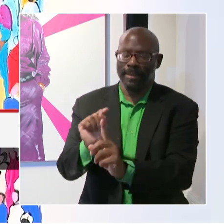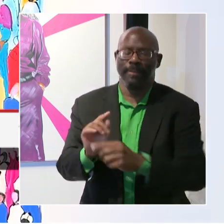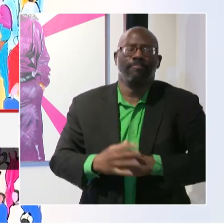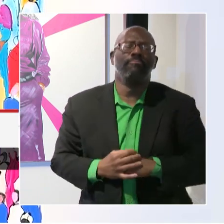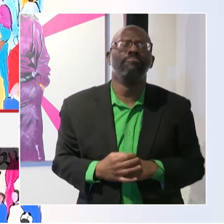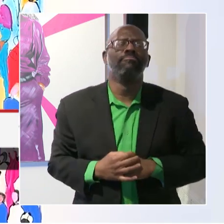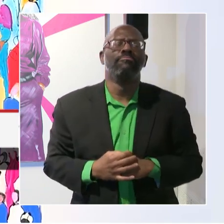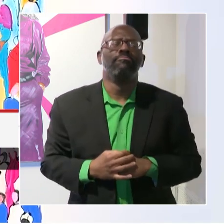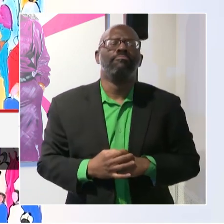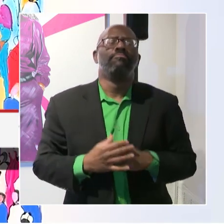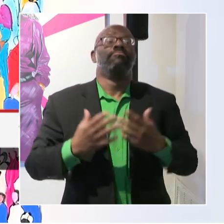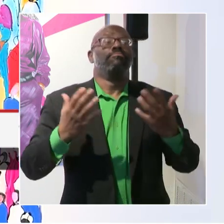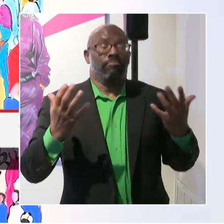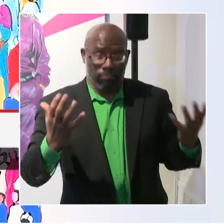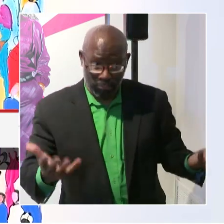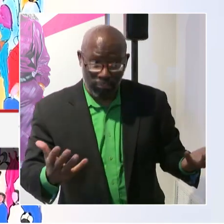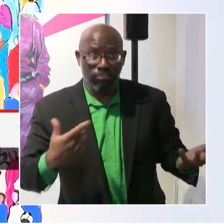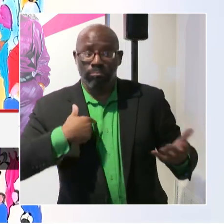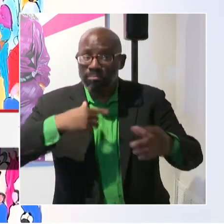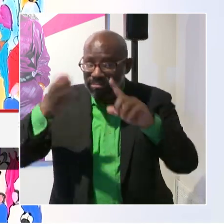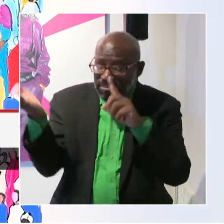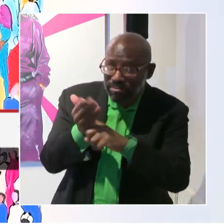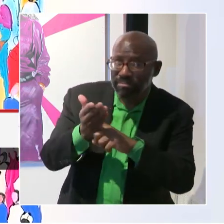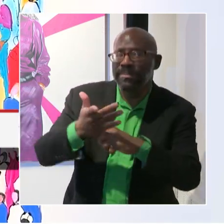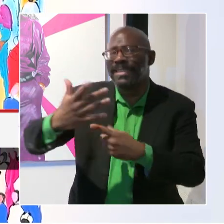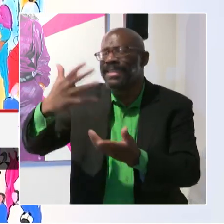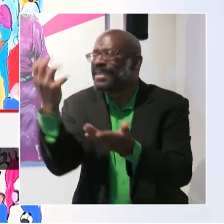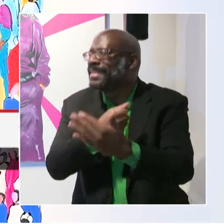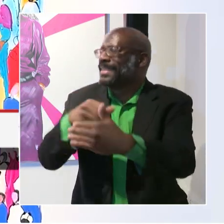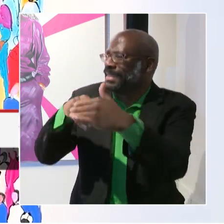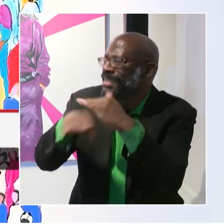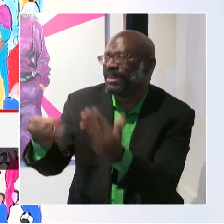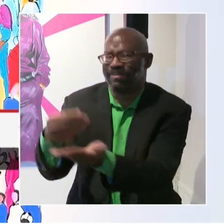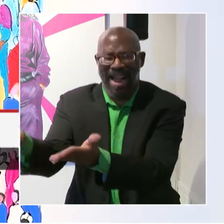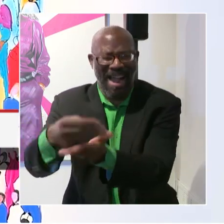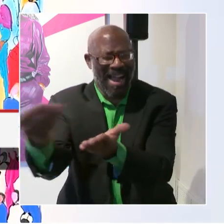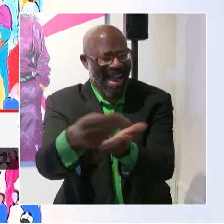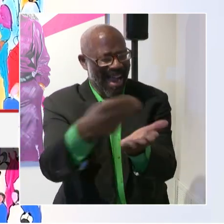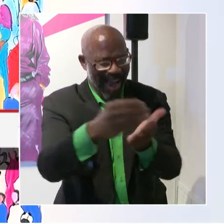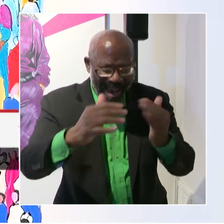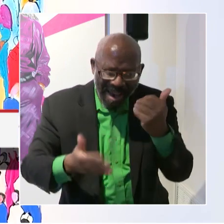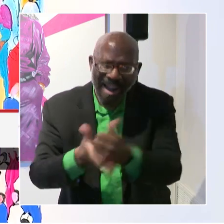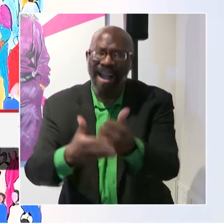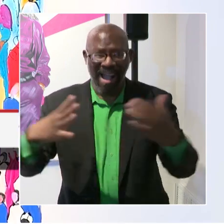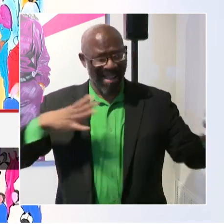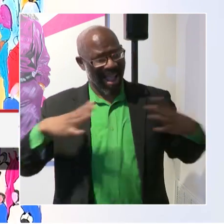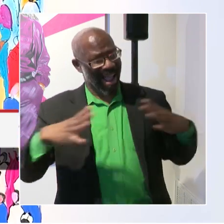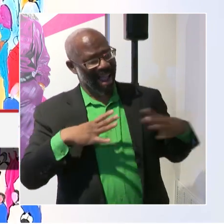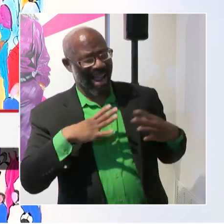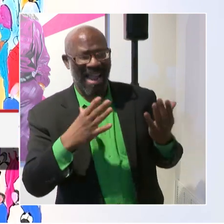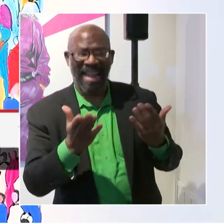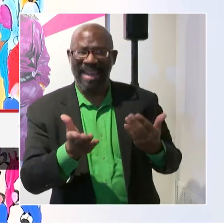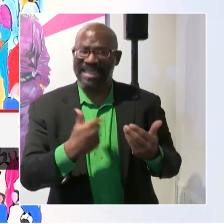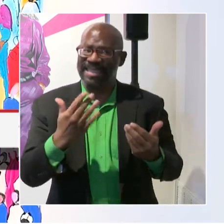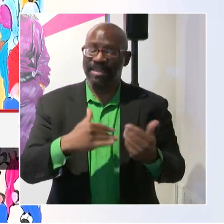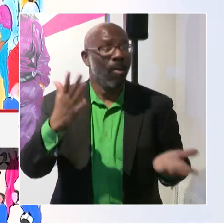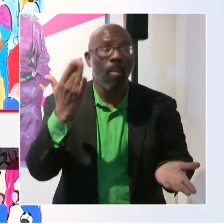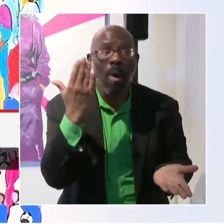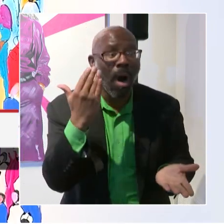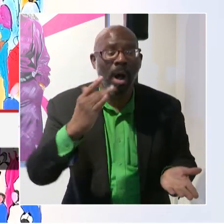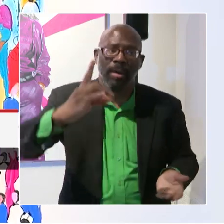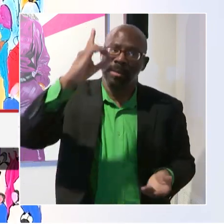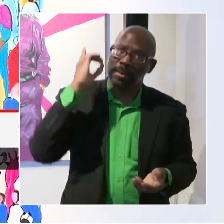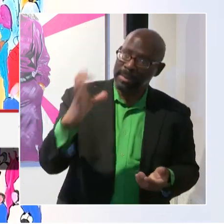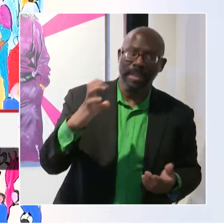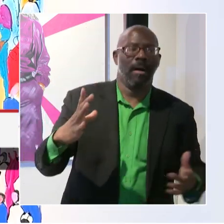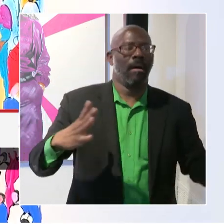local for the holidays, and it's never been easier. Because DC right now just has numerous